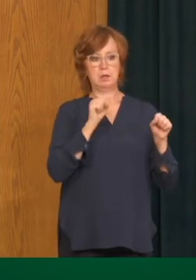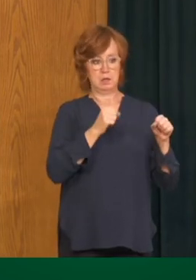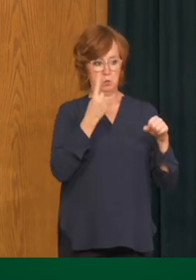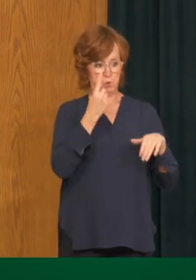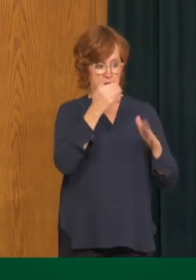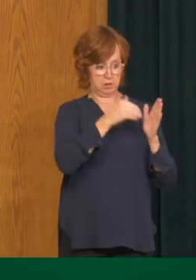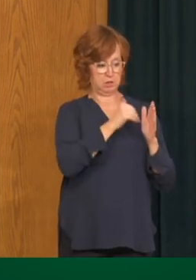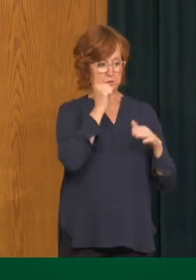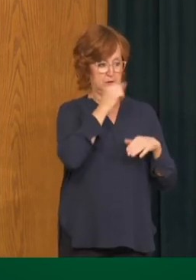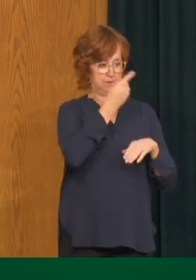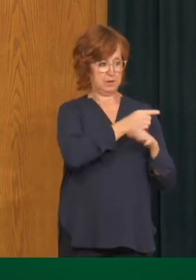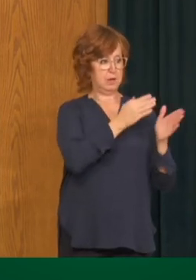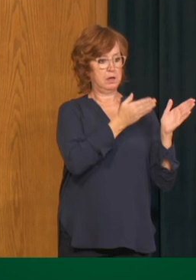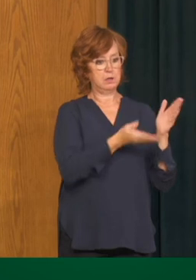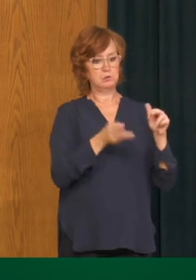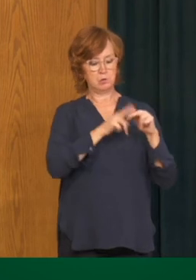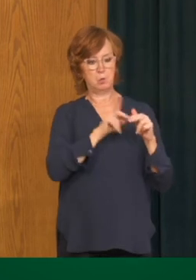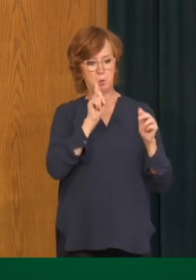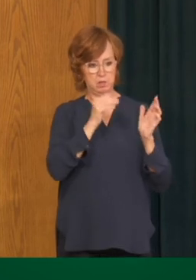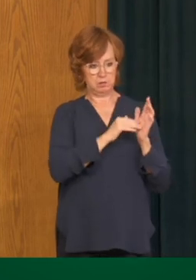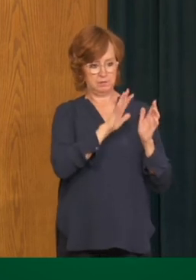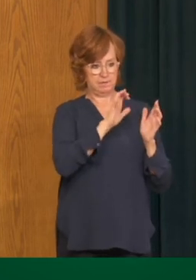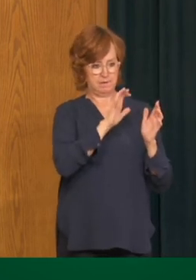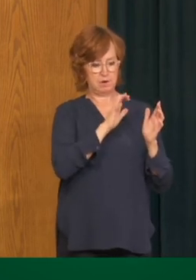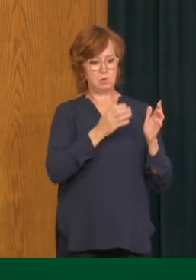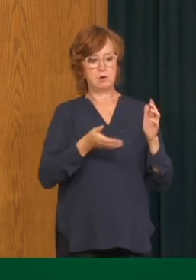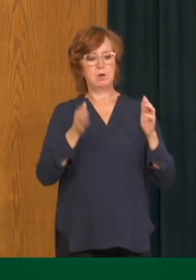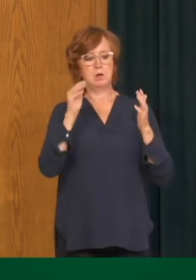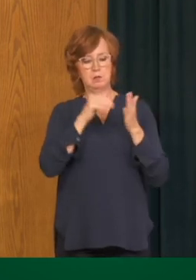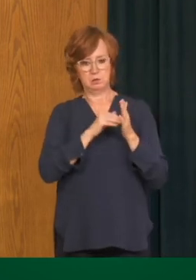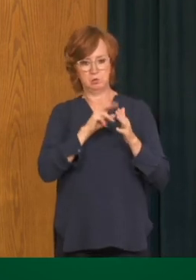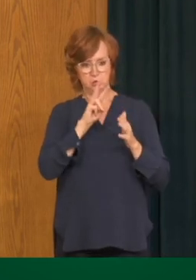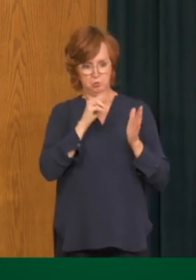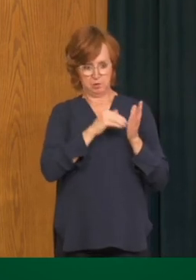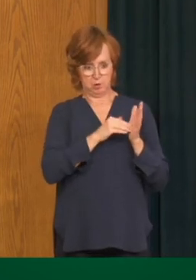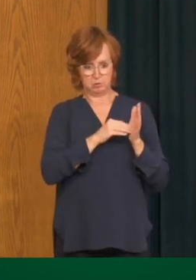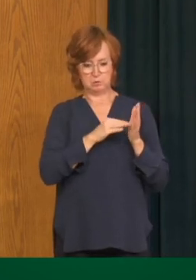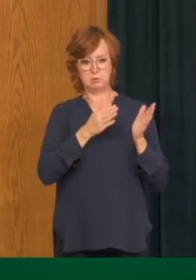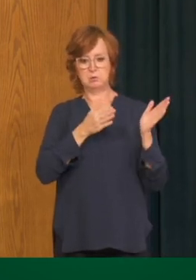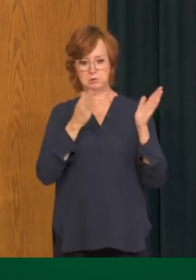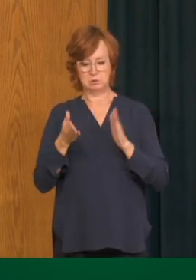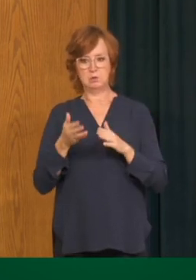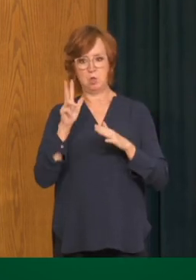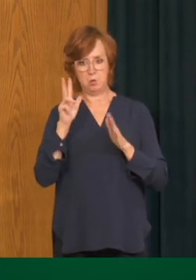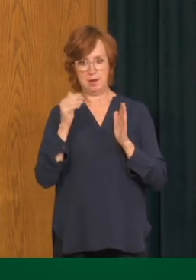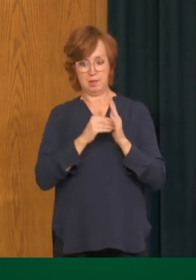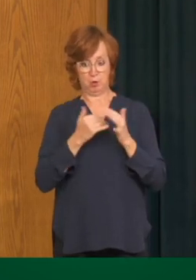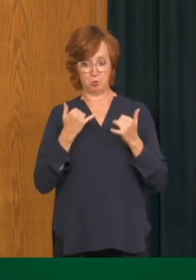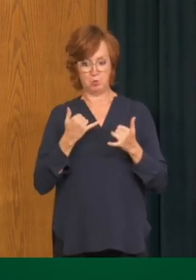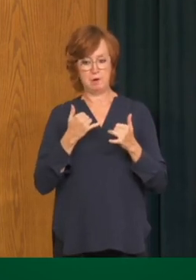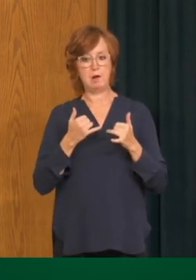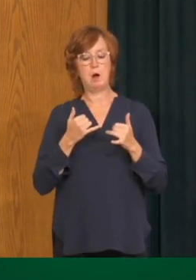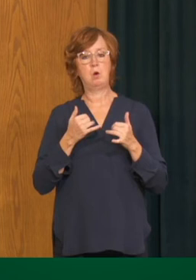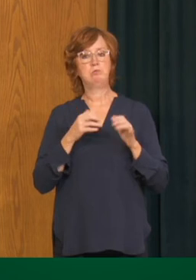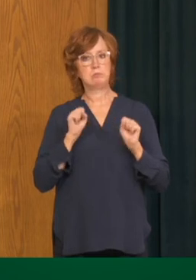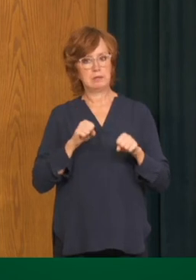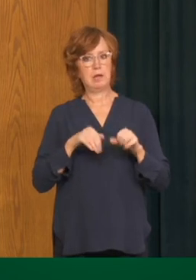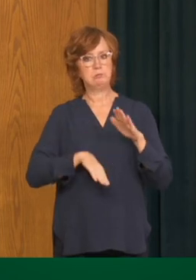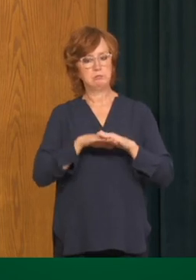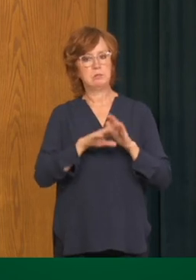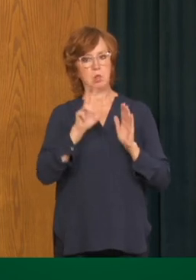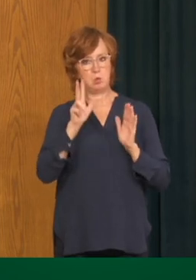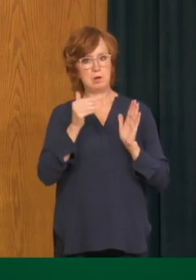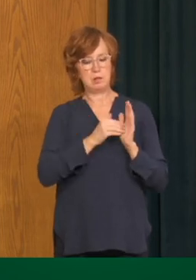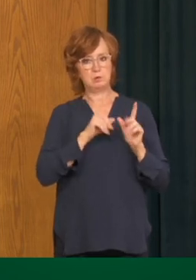tests, up to 1,500 to 2,000. We're very near 3,000 tests per day as we speak, and we're heading for a